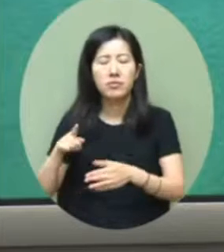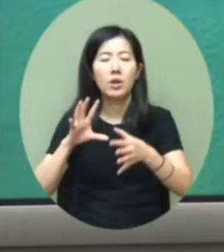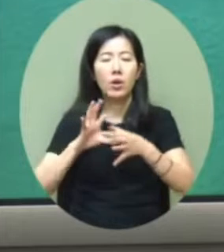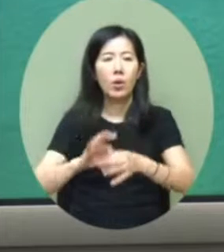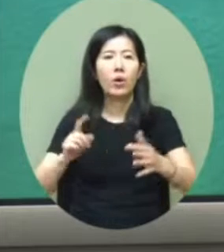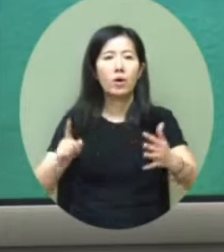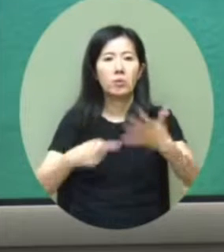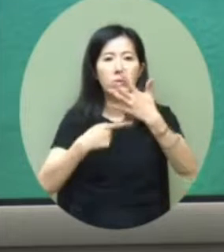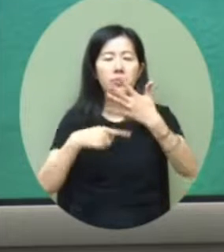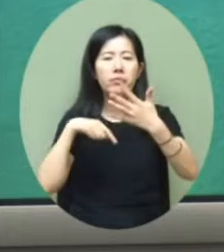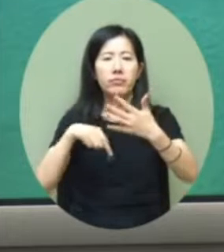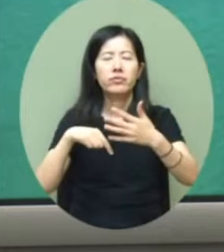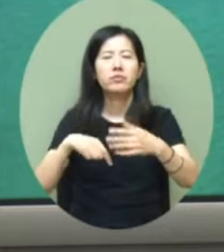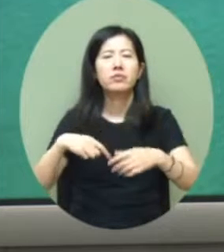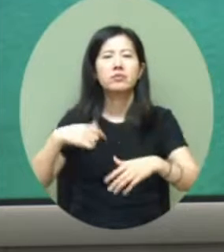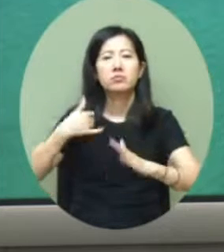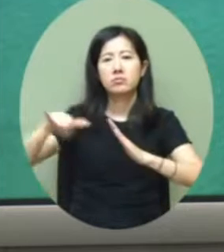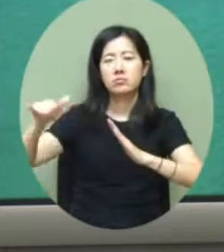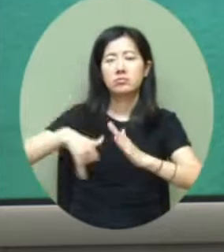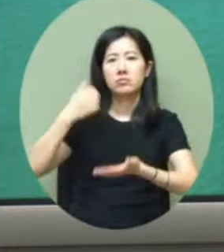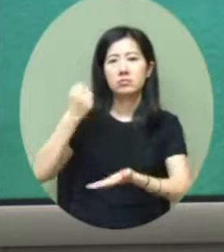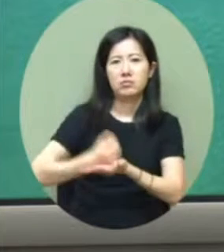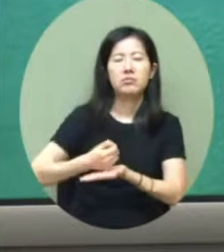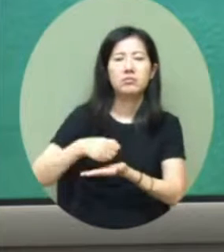be at least